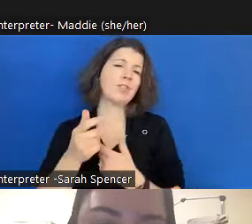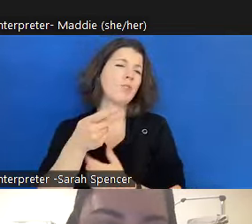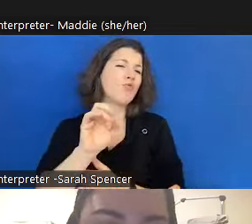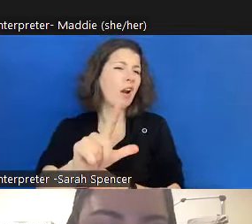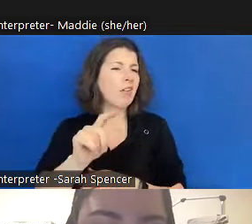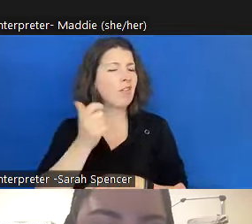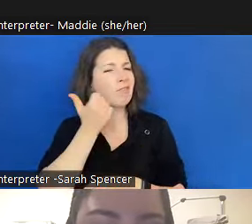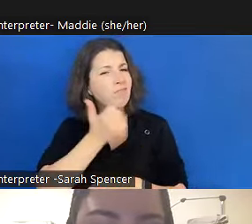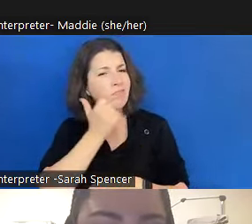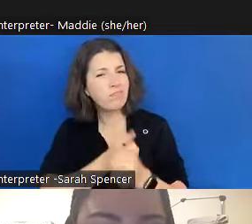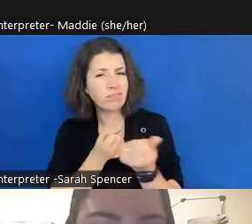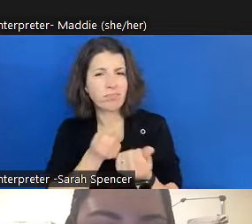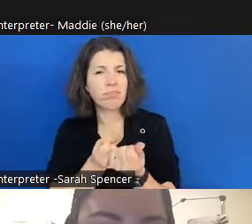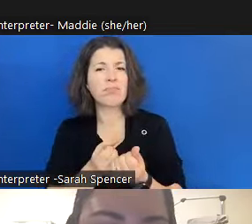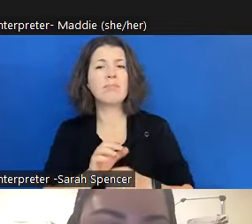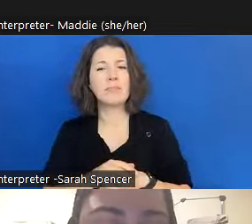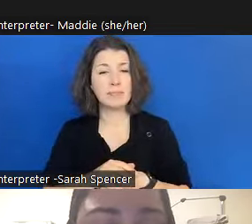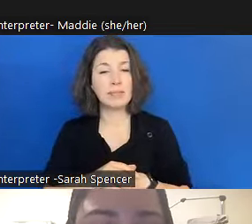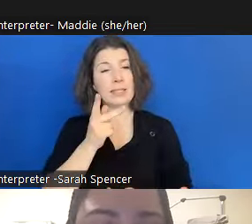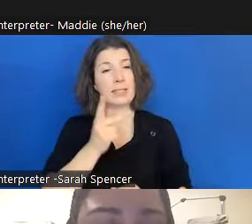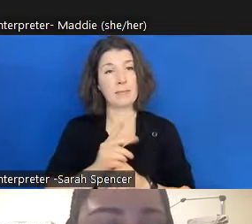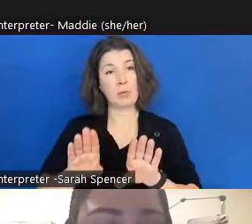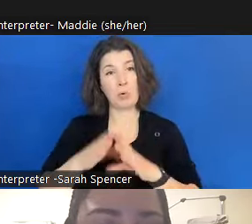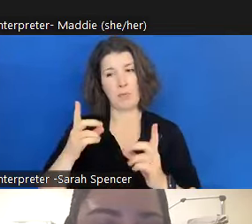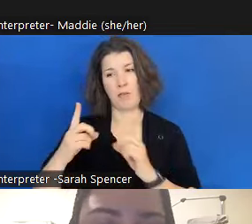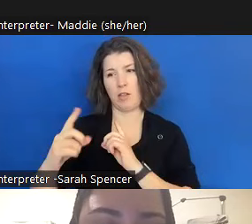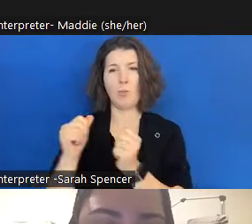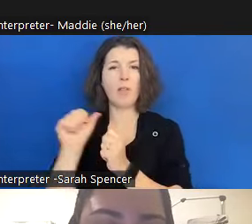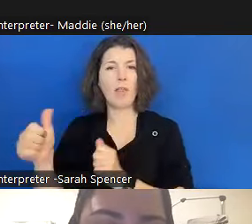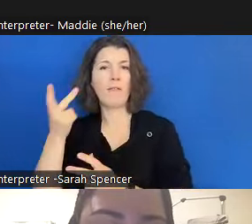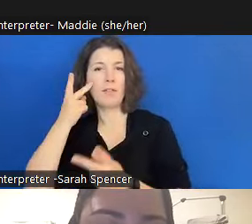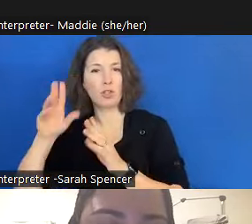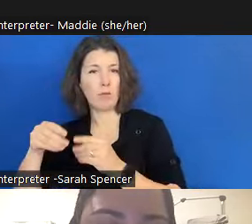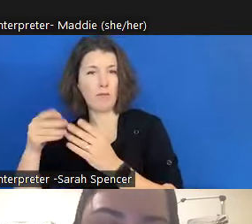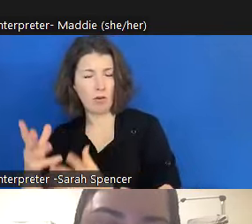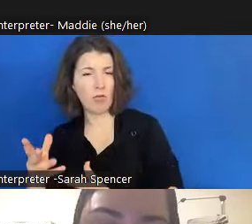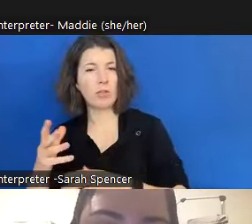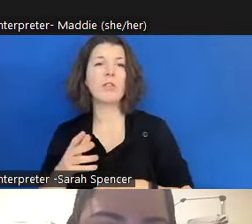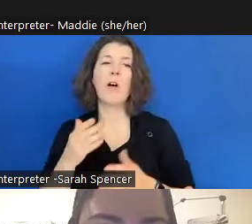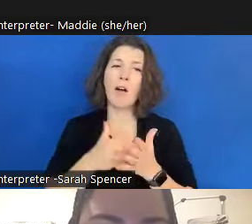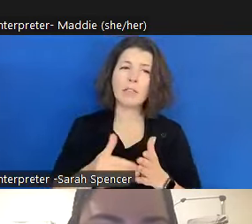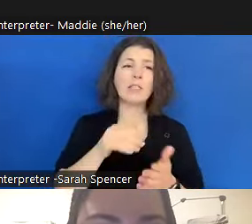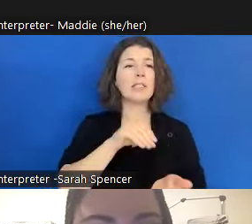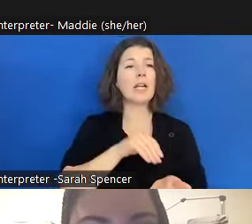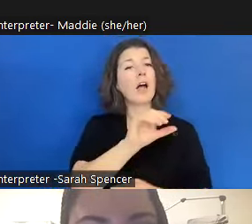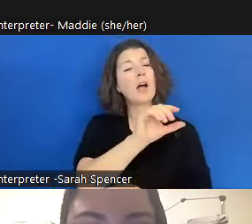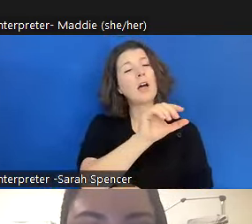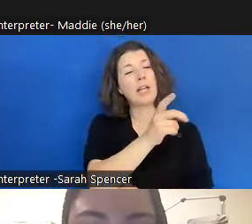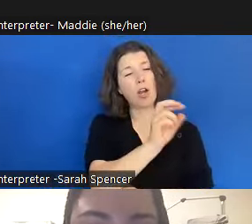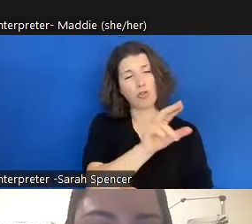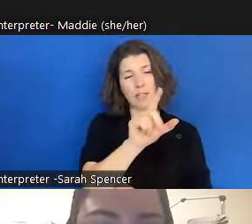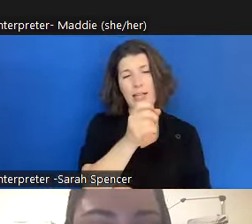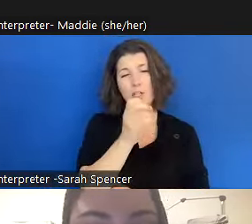open dialogue with the other vision rehab providers. Lots of times, Dr. Lester will send me an email and say, you